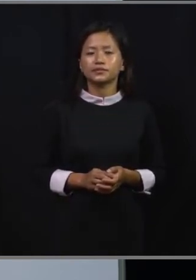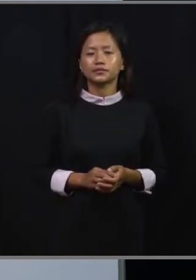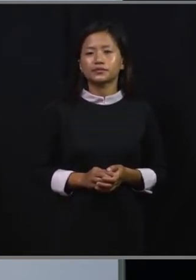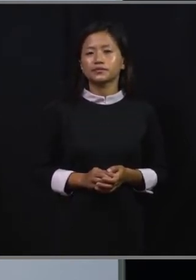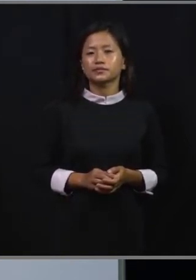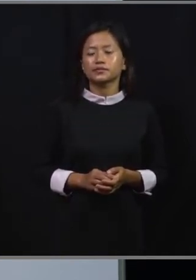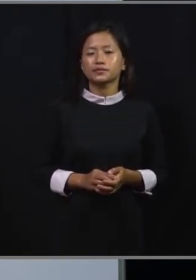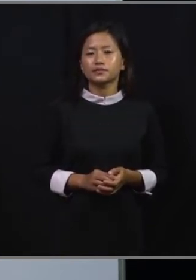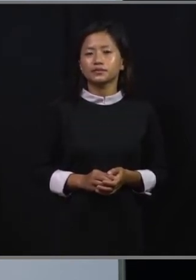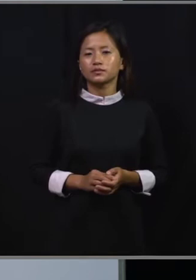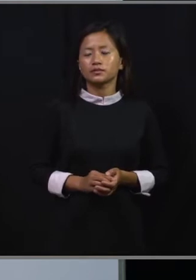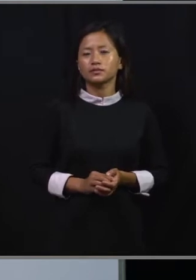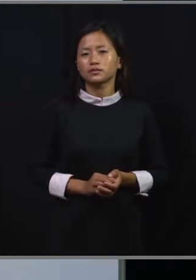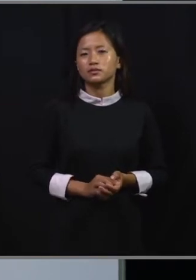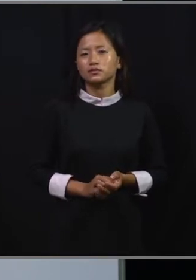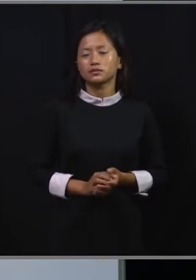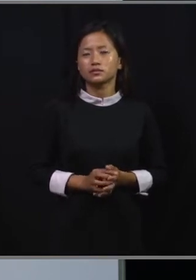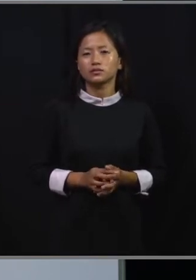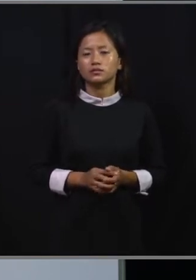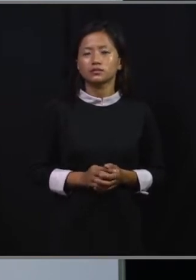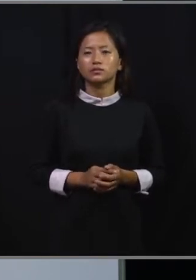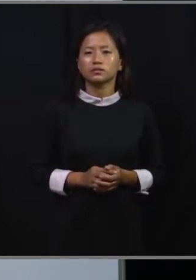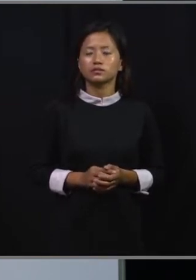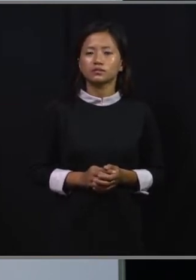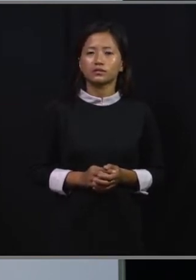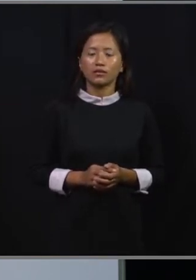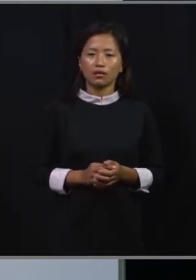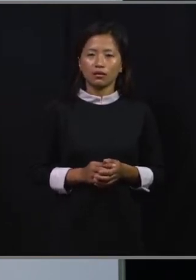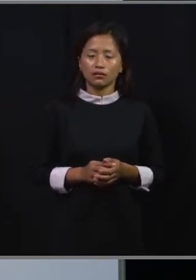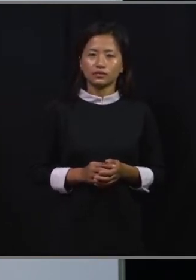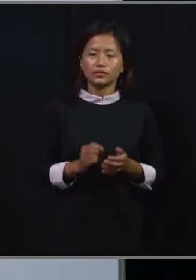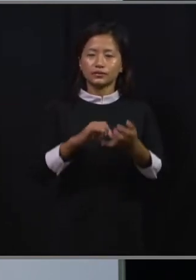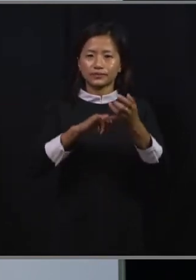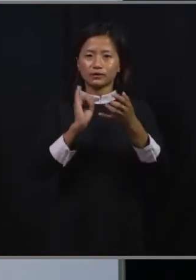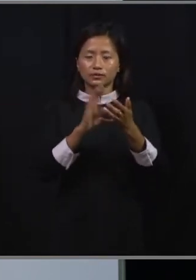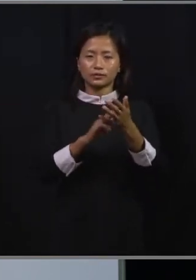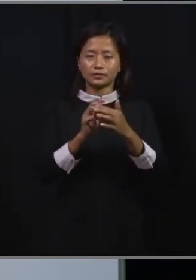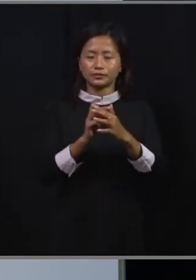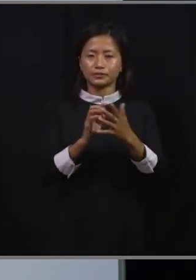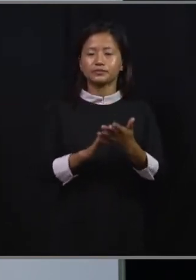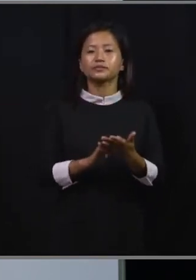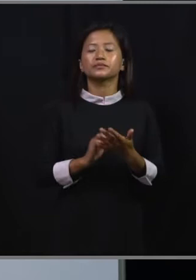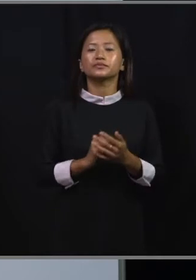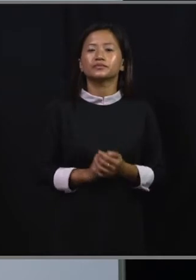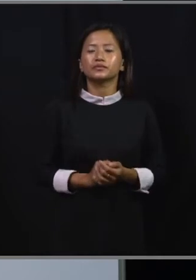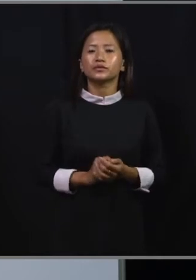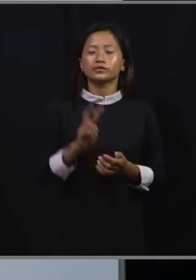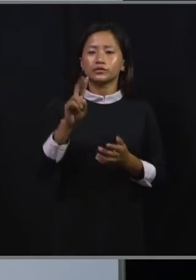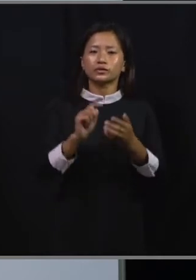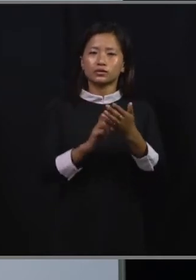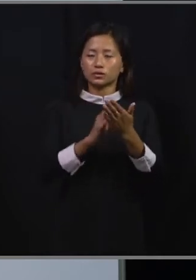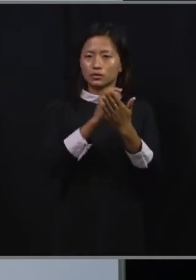FE. Okay. So now let's simplify it. So this is M equal V